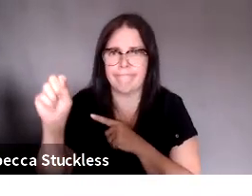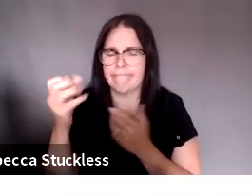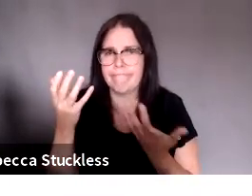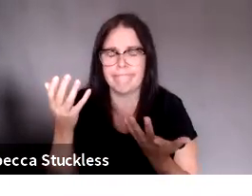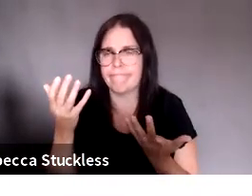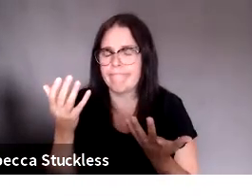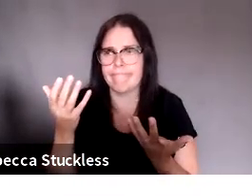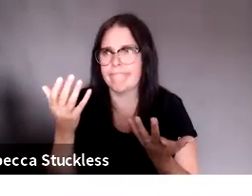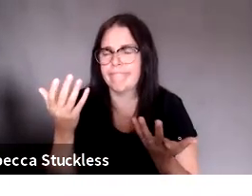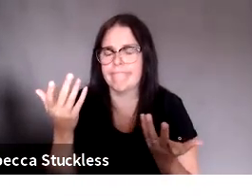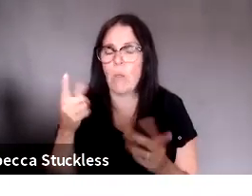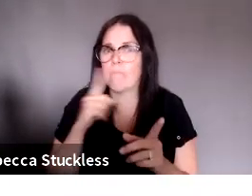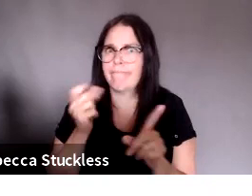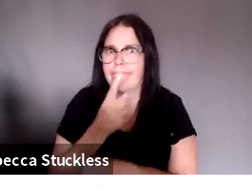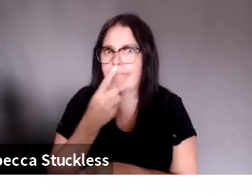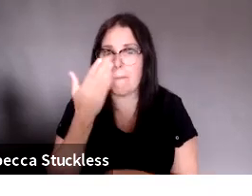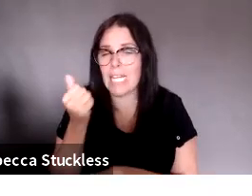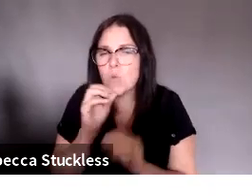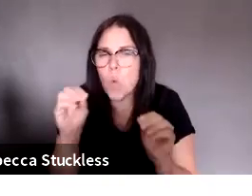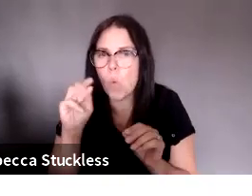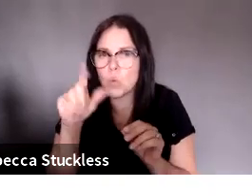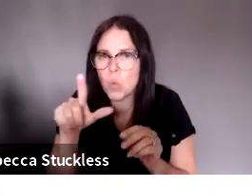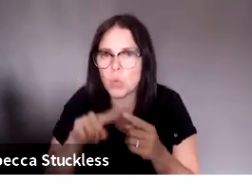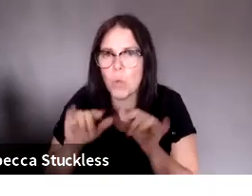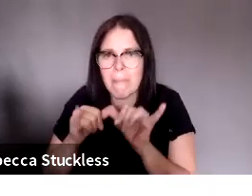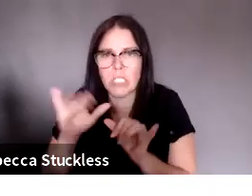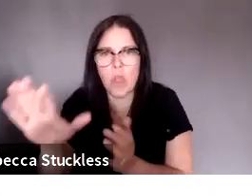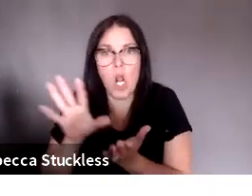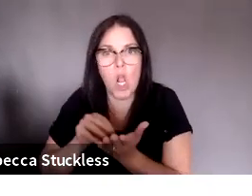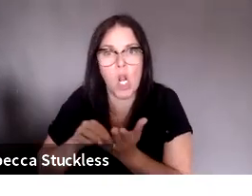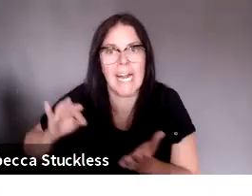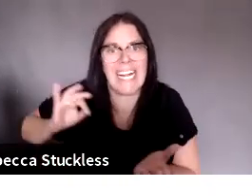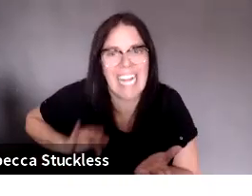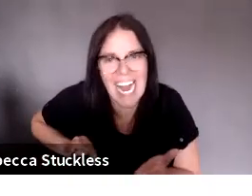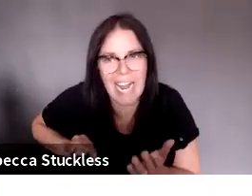tool in use to measure learner gains, which just as a very, very brief